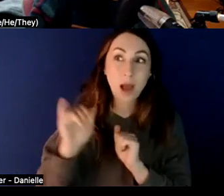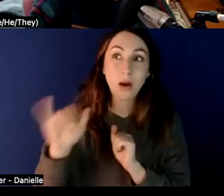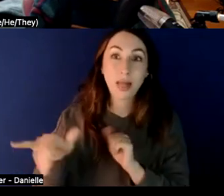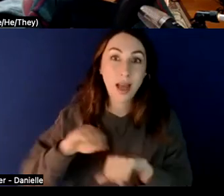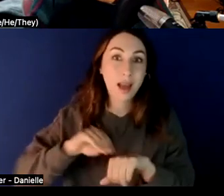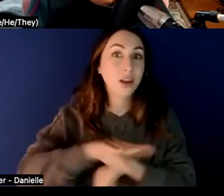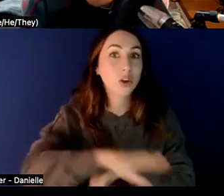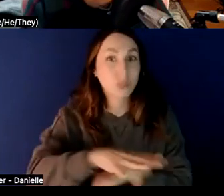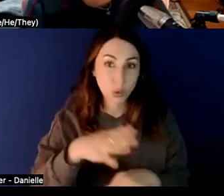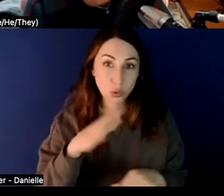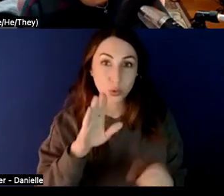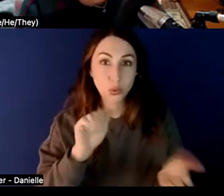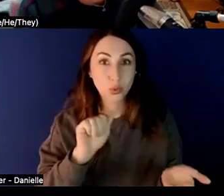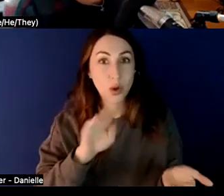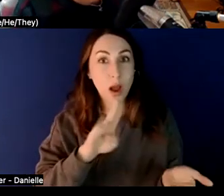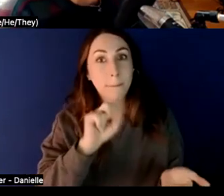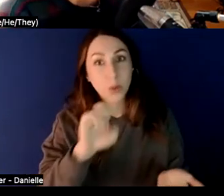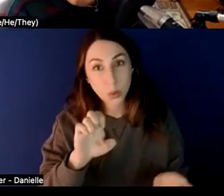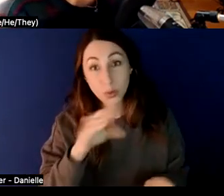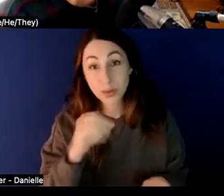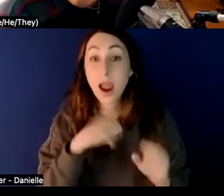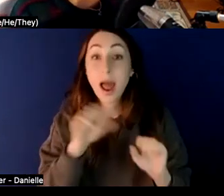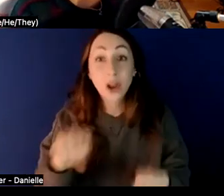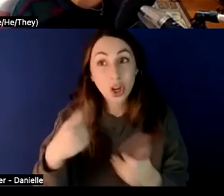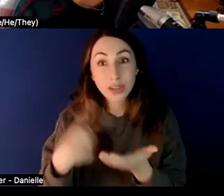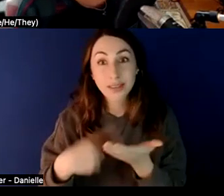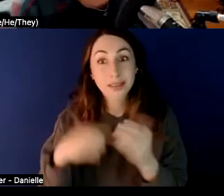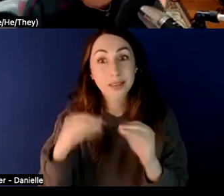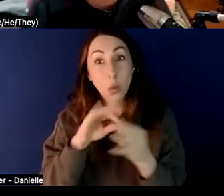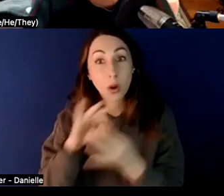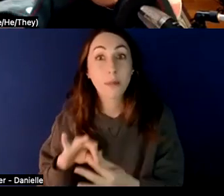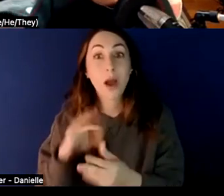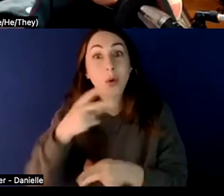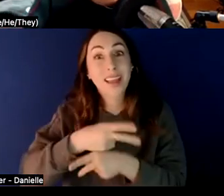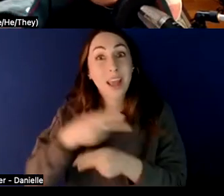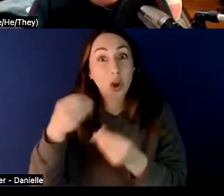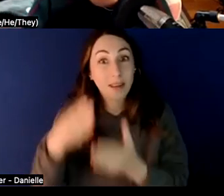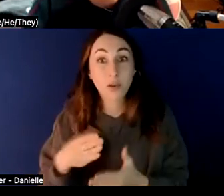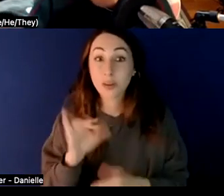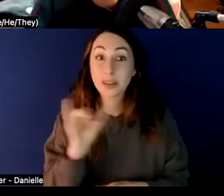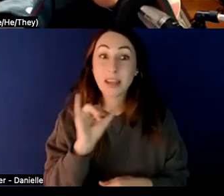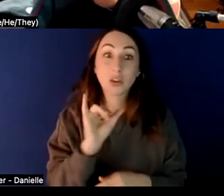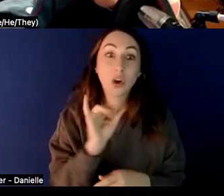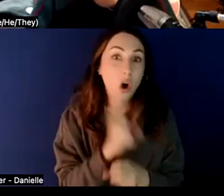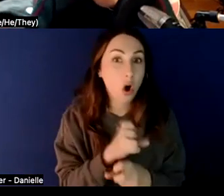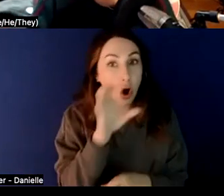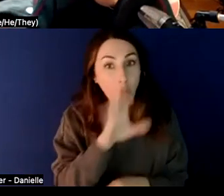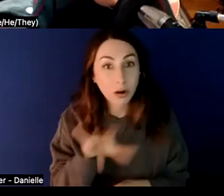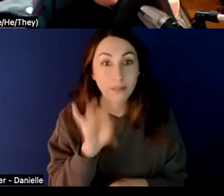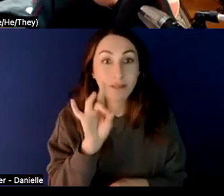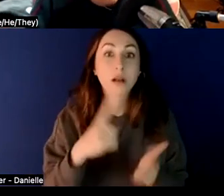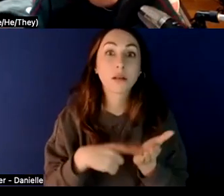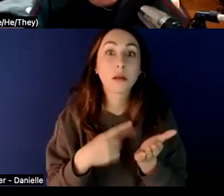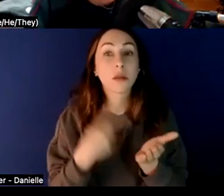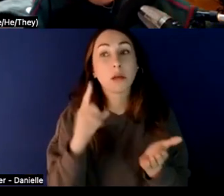abuse. And I could also go into the whole caregivers thing too. Like, it's so hard to find caregivers, and those sometimes you end up hiring